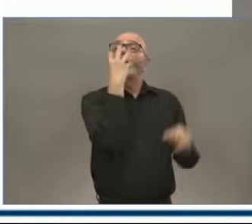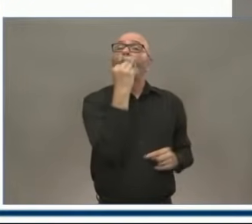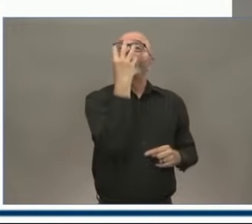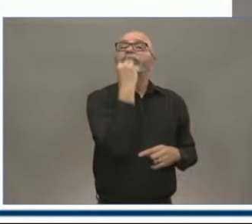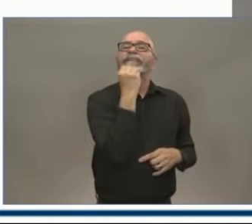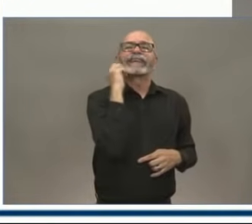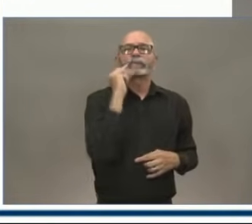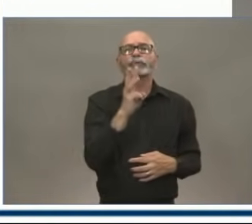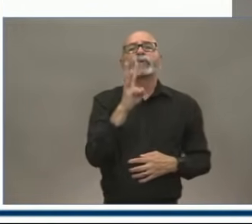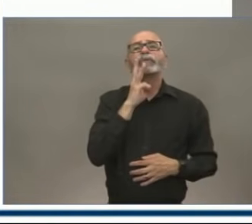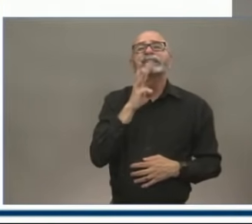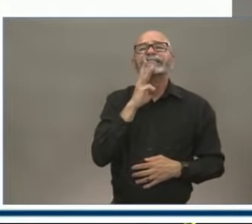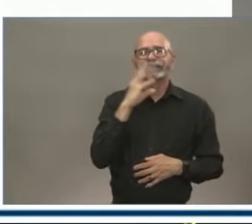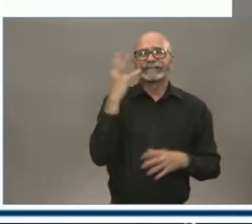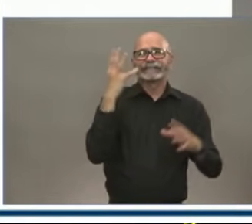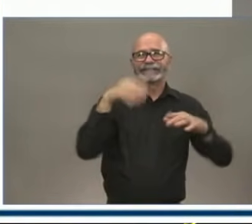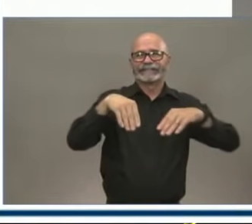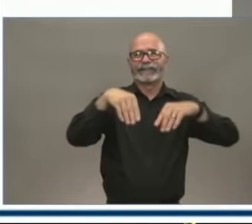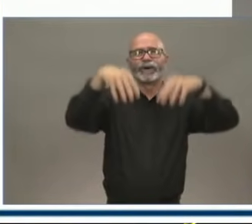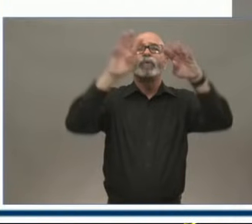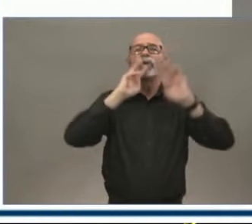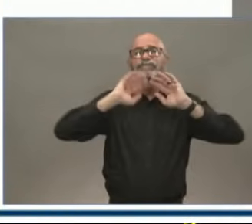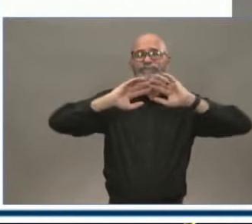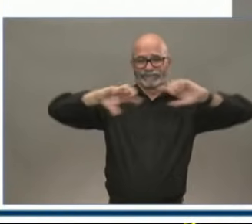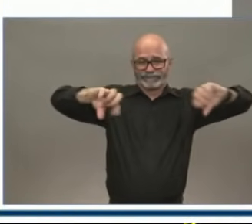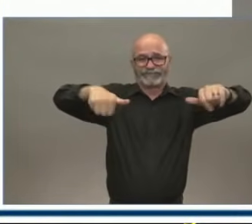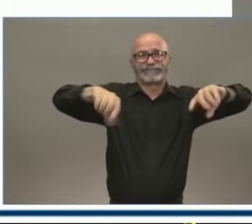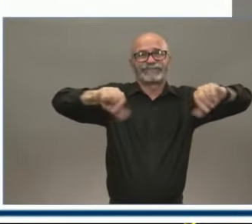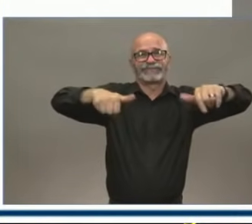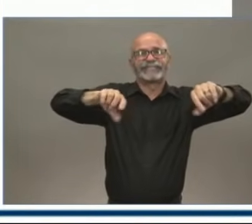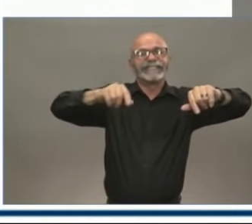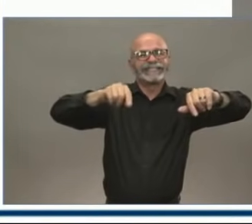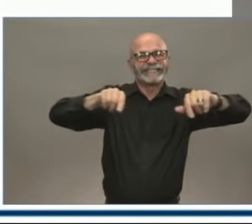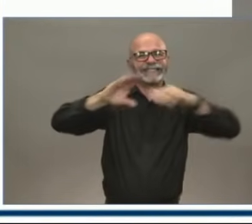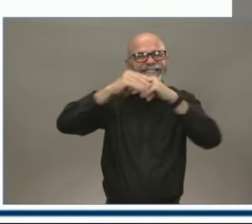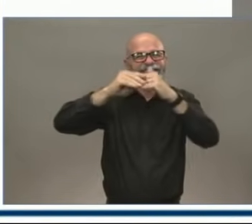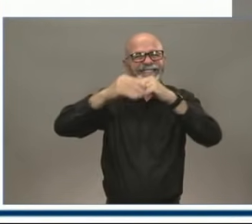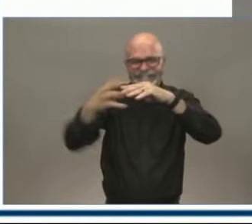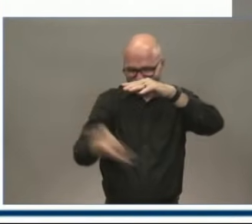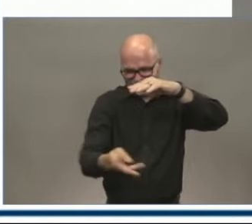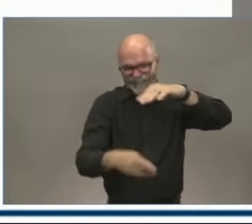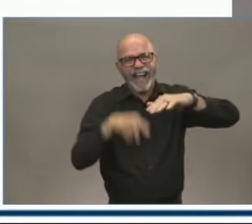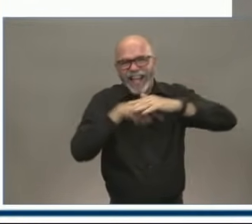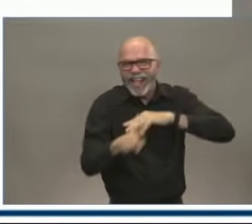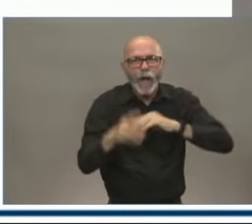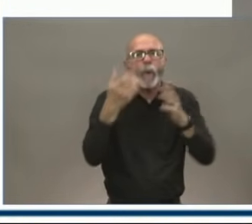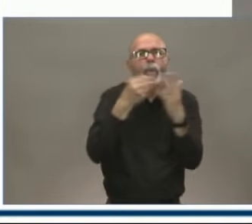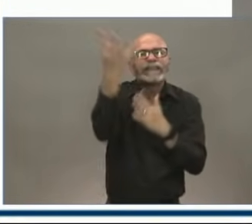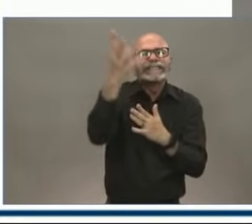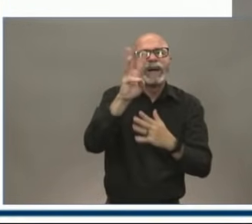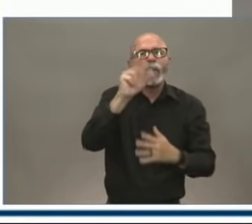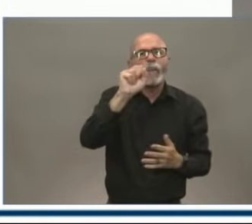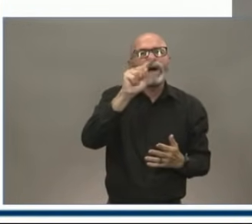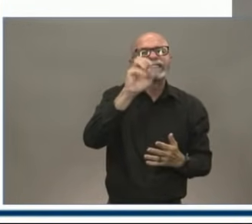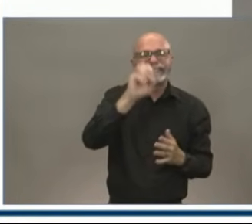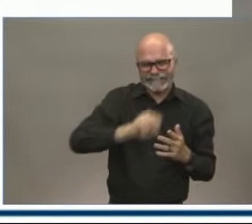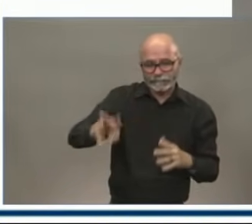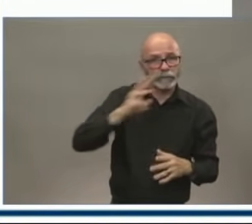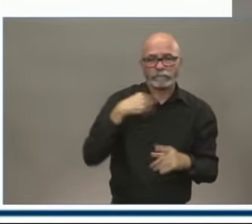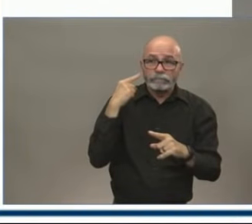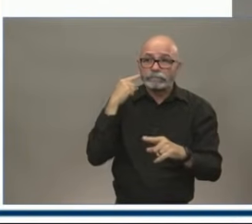but we need to pay attention to that. We also have a couple of cases in a local high school, so that certainly is very logically the place that